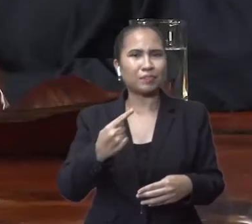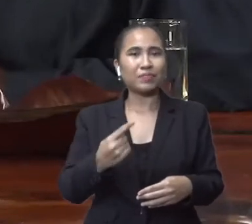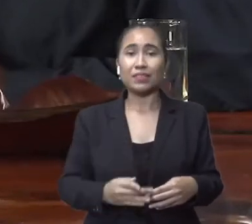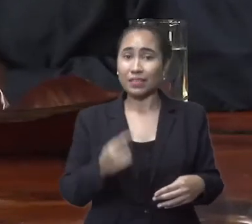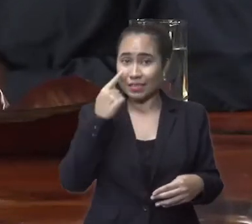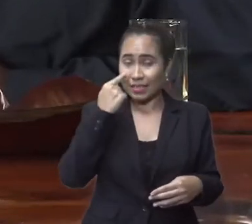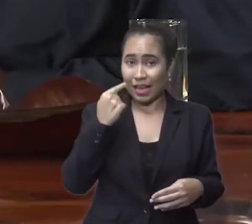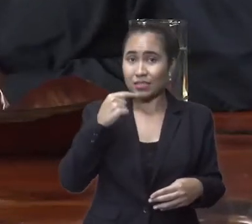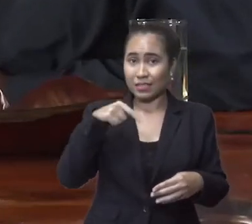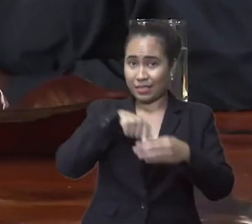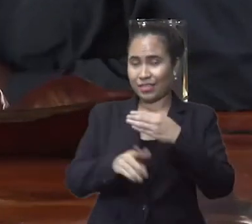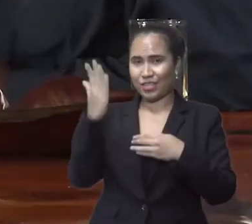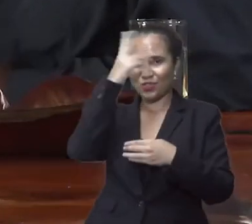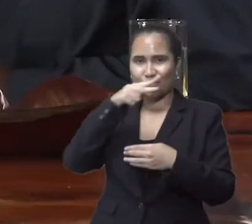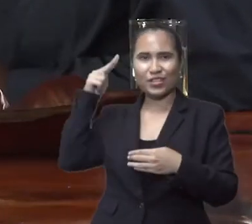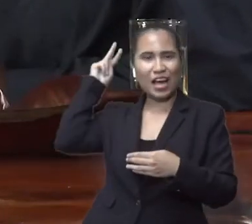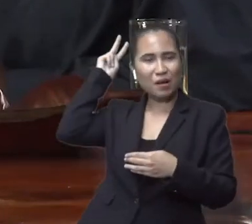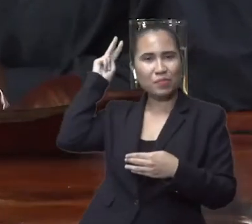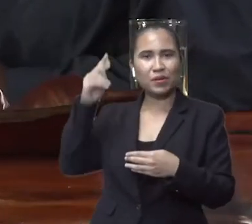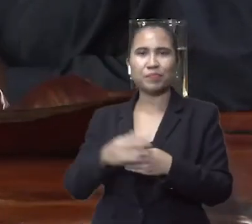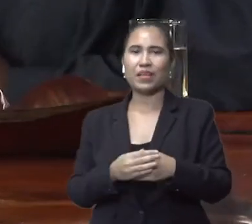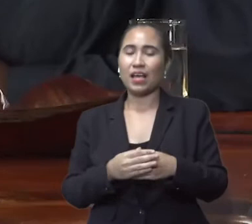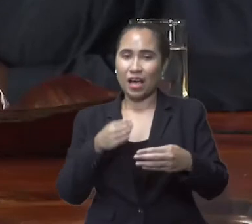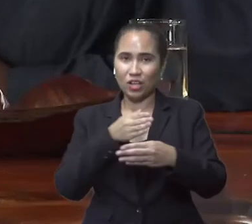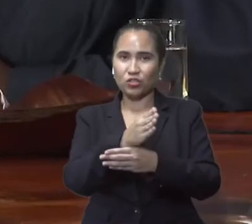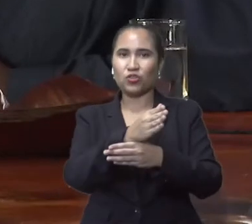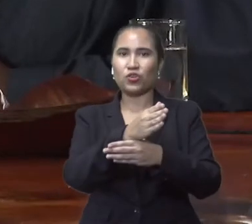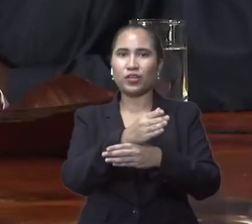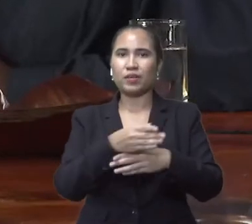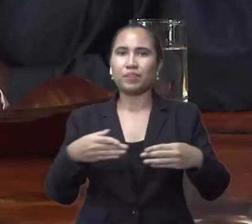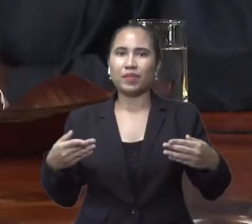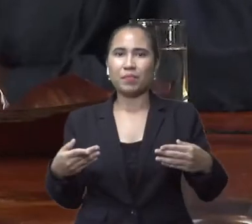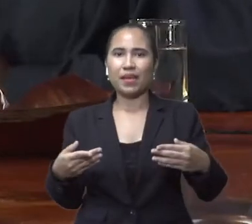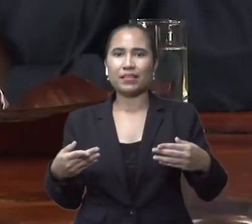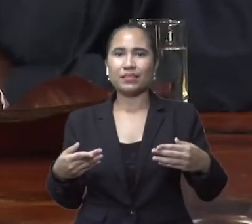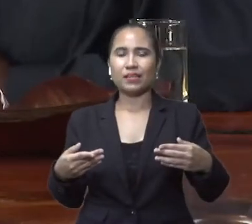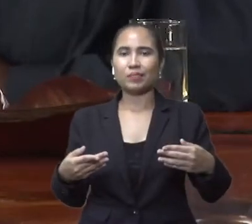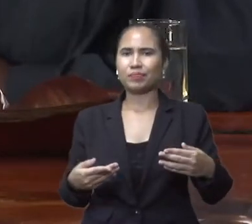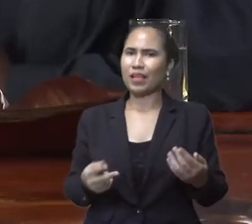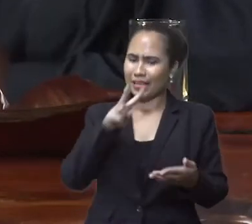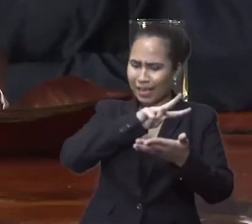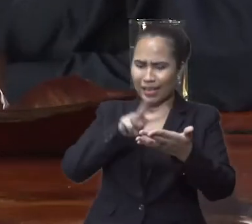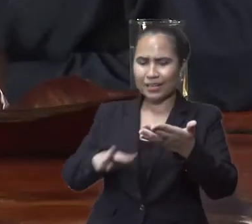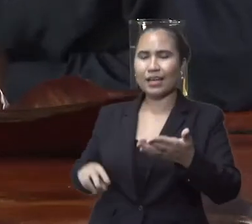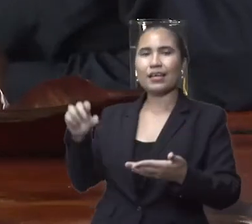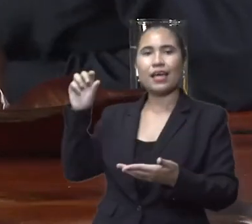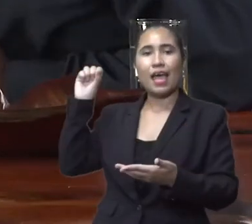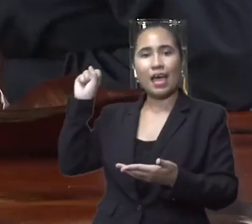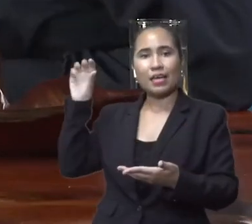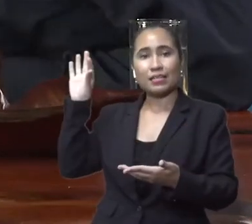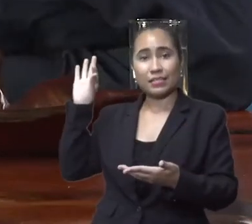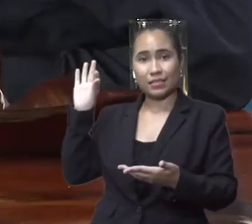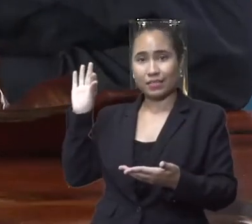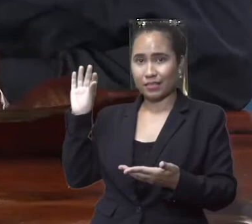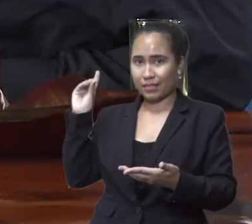opportunity the fact that we're in Suriname, that Suriname went ahead to do a voluntary national review of the SDGs. And basically this is voluntary, and